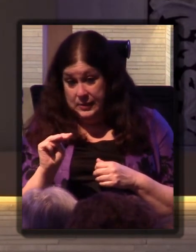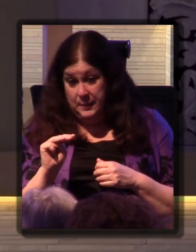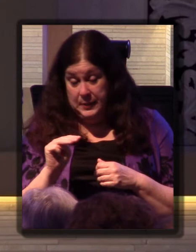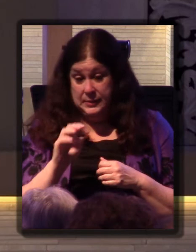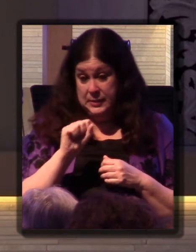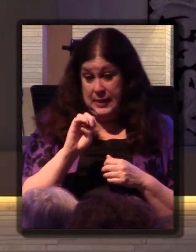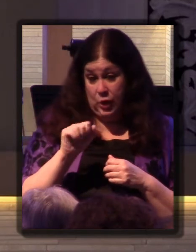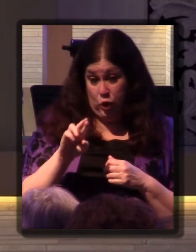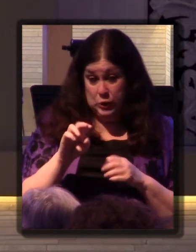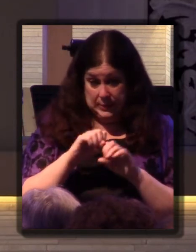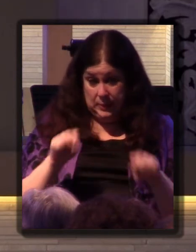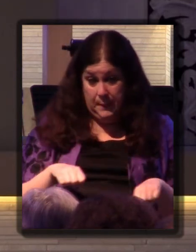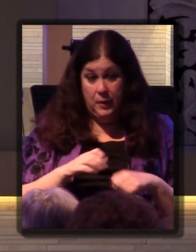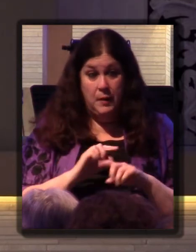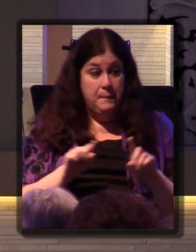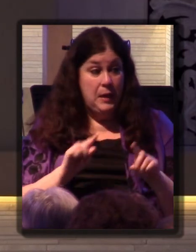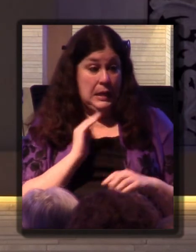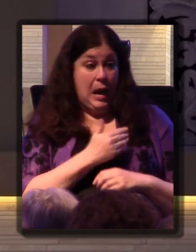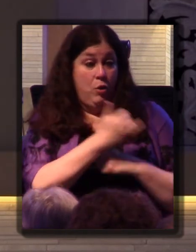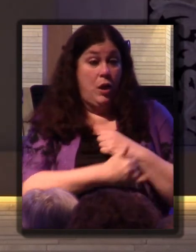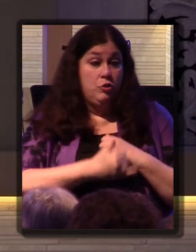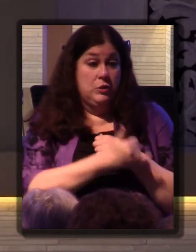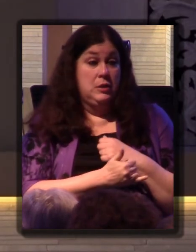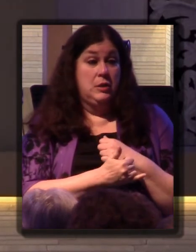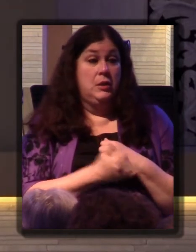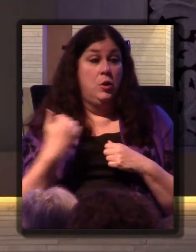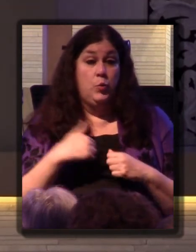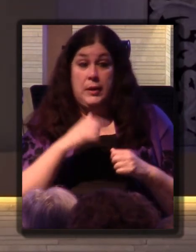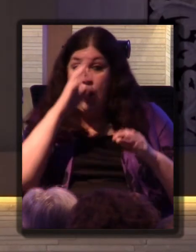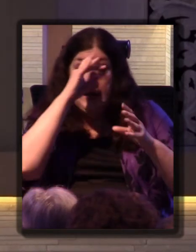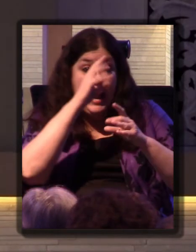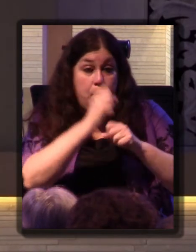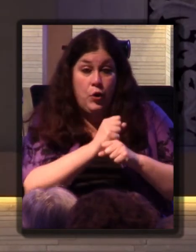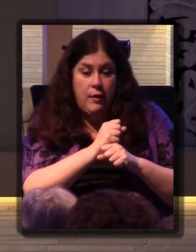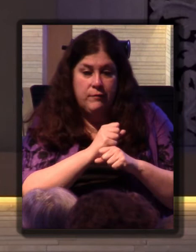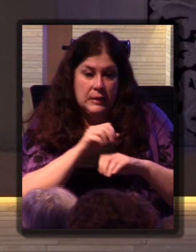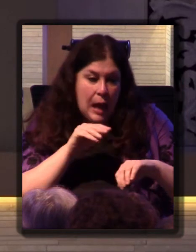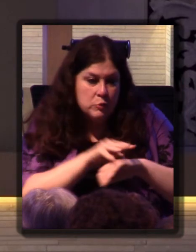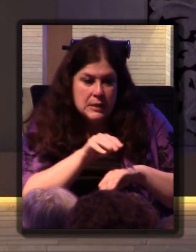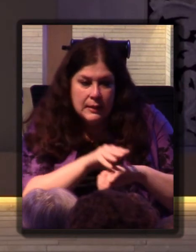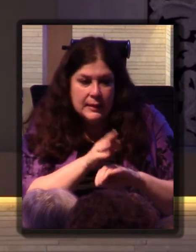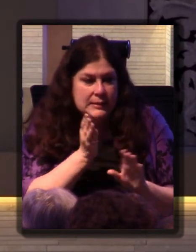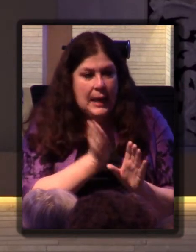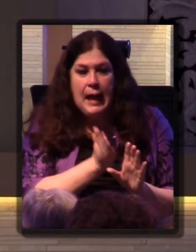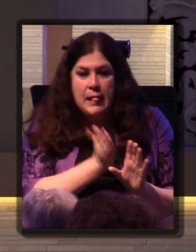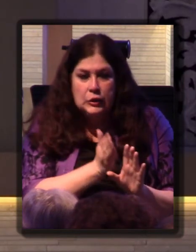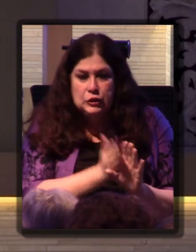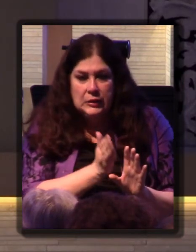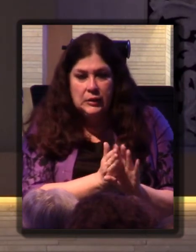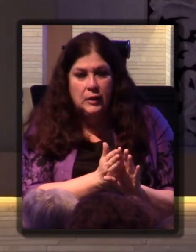just atheism as a secular religious system, but in our country, we are enamored of